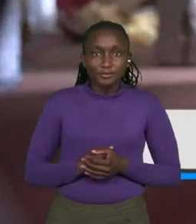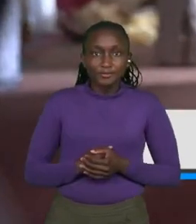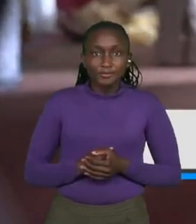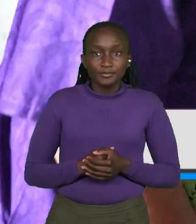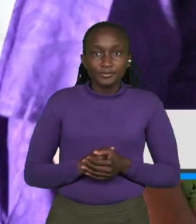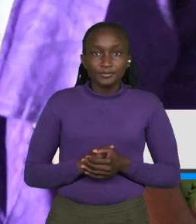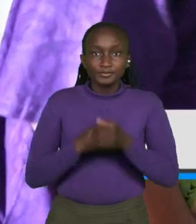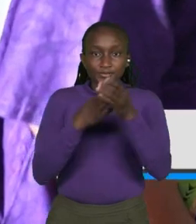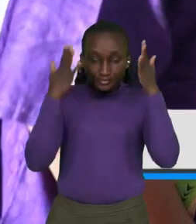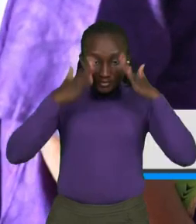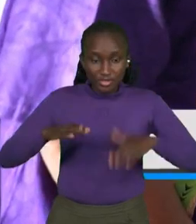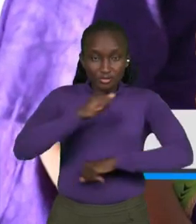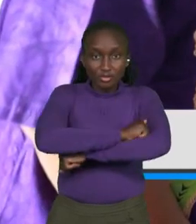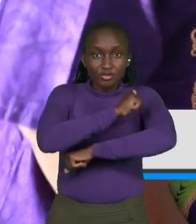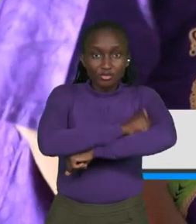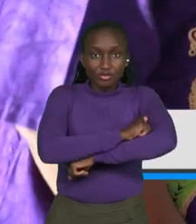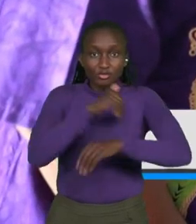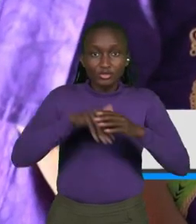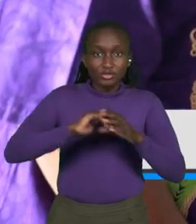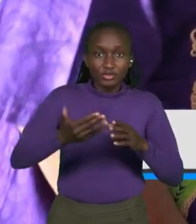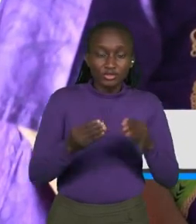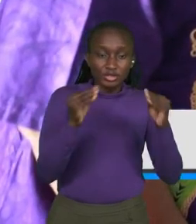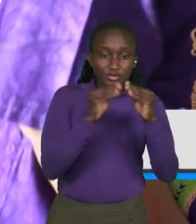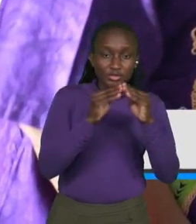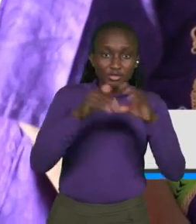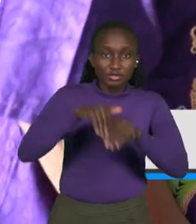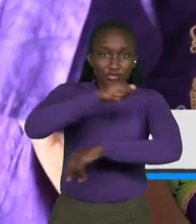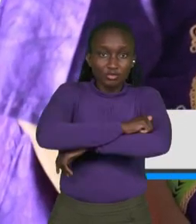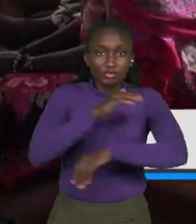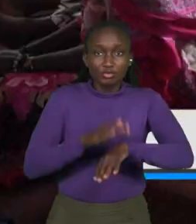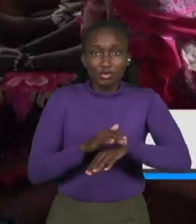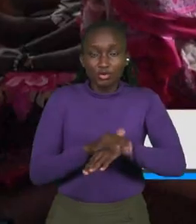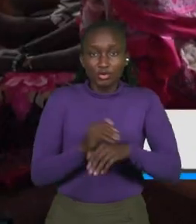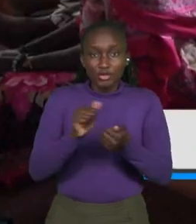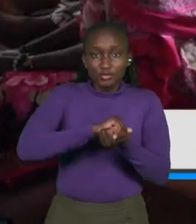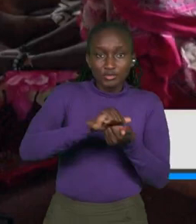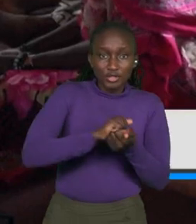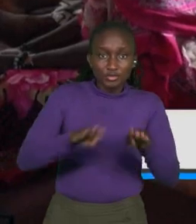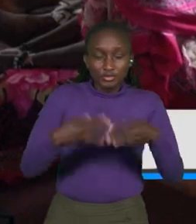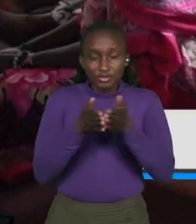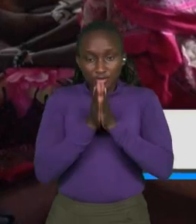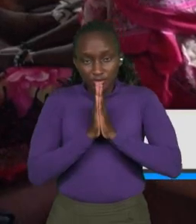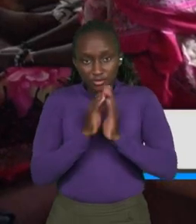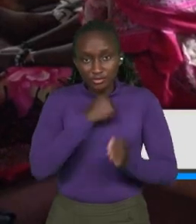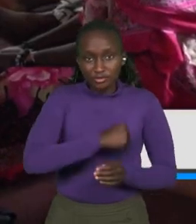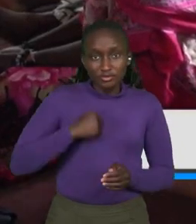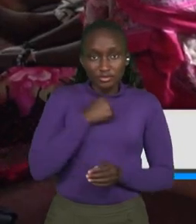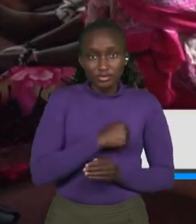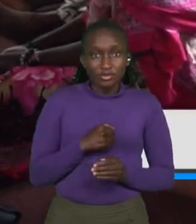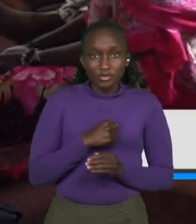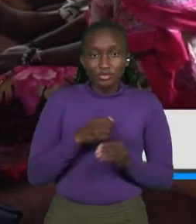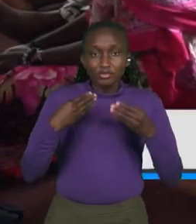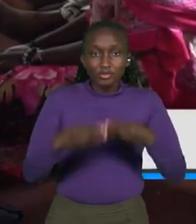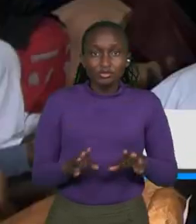Several Islamic schools in Painesville City gathered at the school on Friday to offer a prayer of condolence and sympathy to the